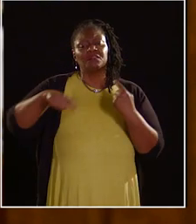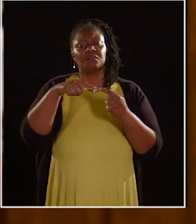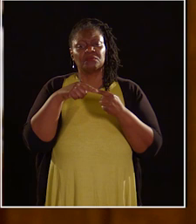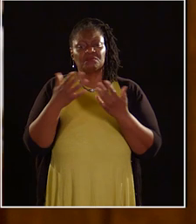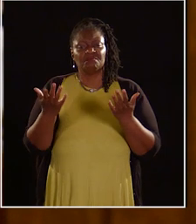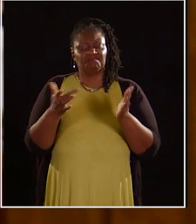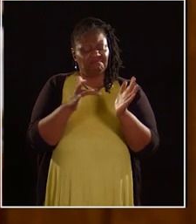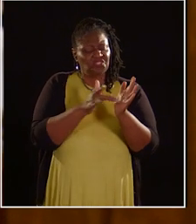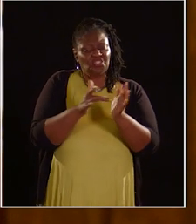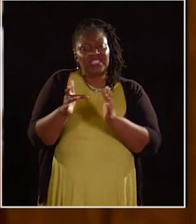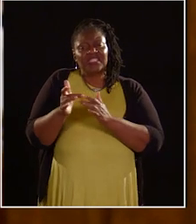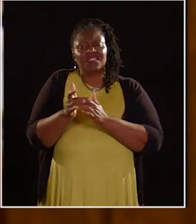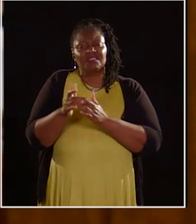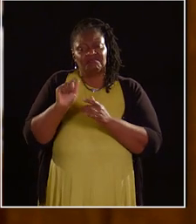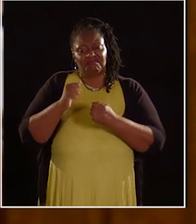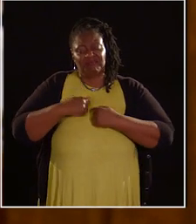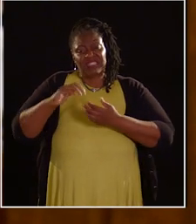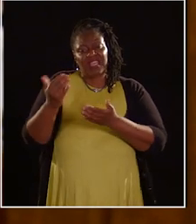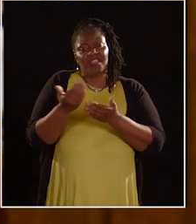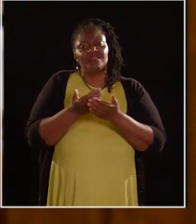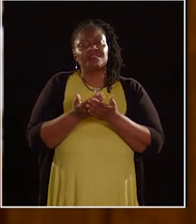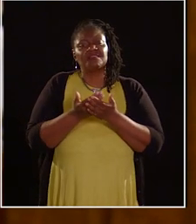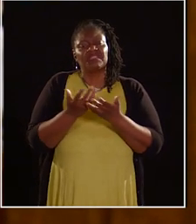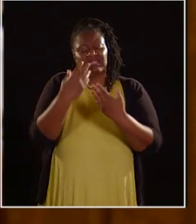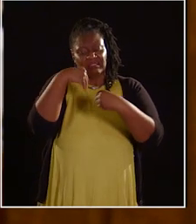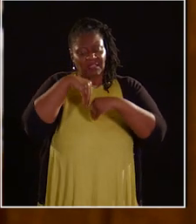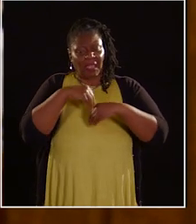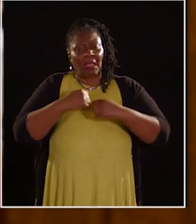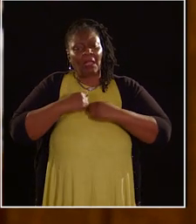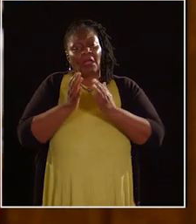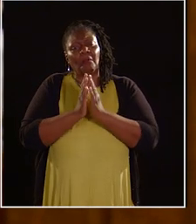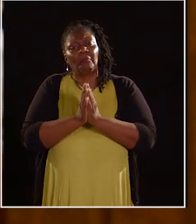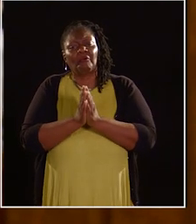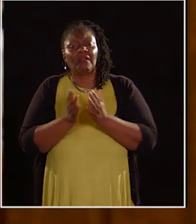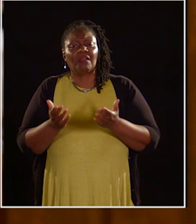Jesus, Saviour, hear our prayer.